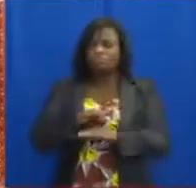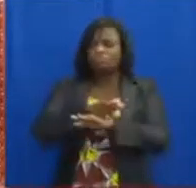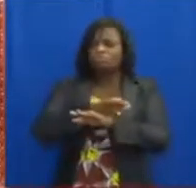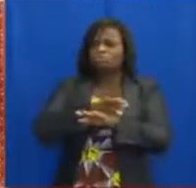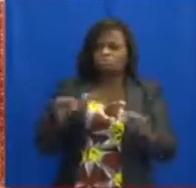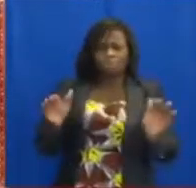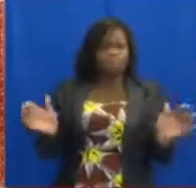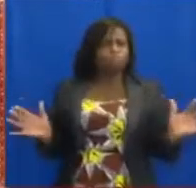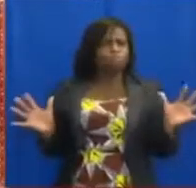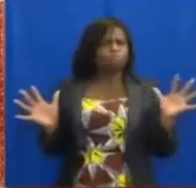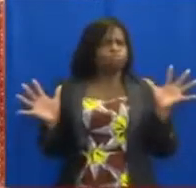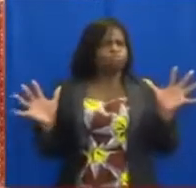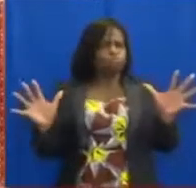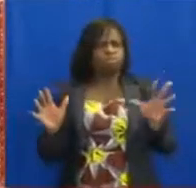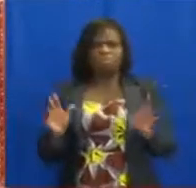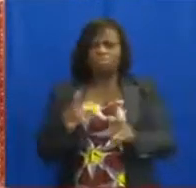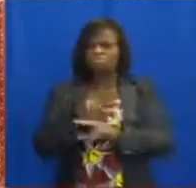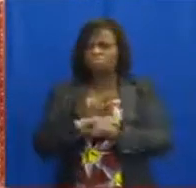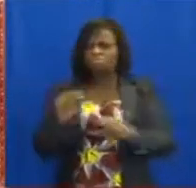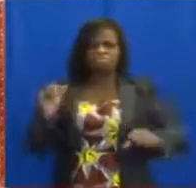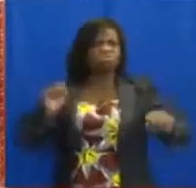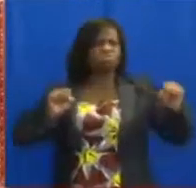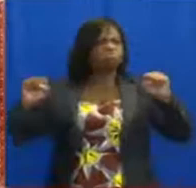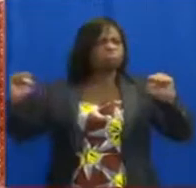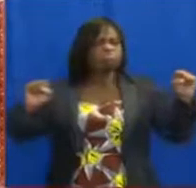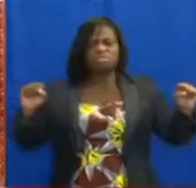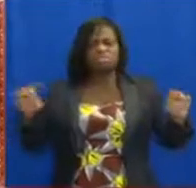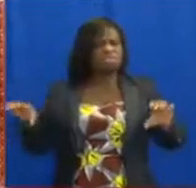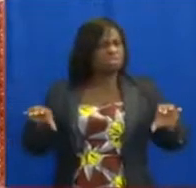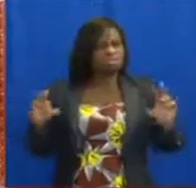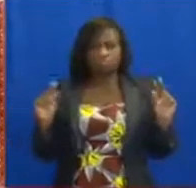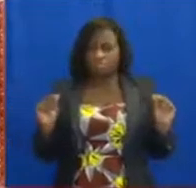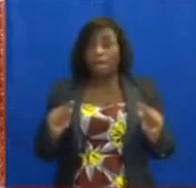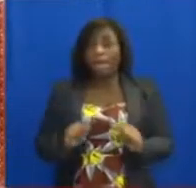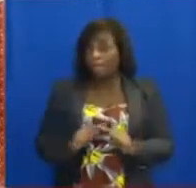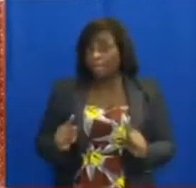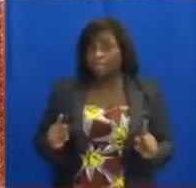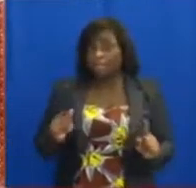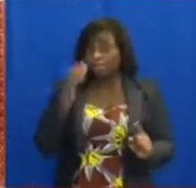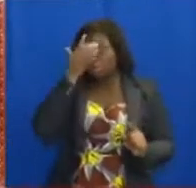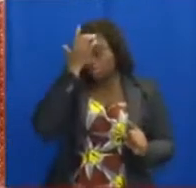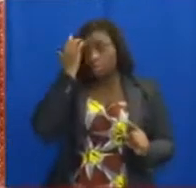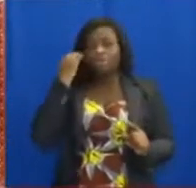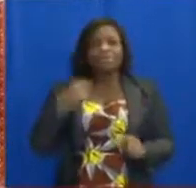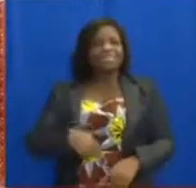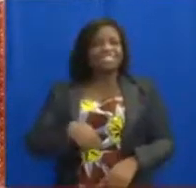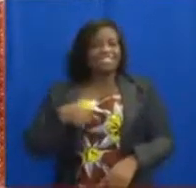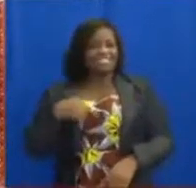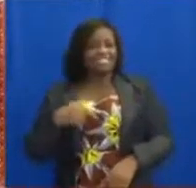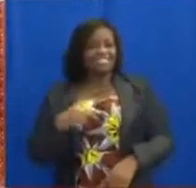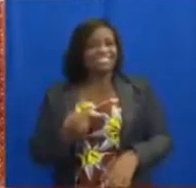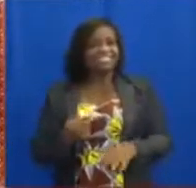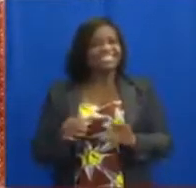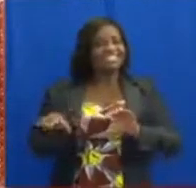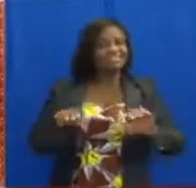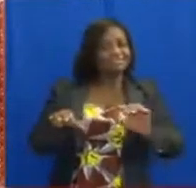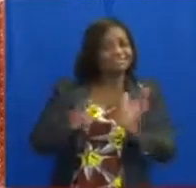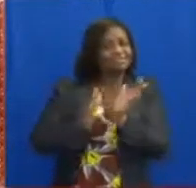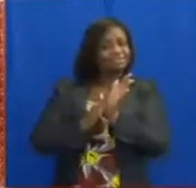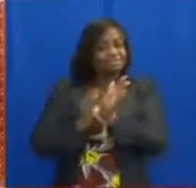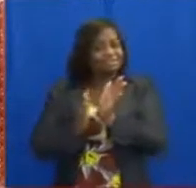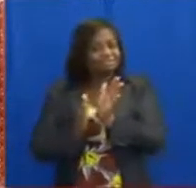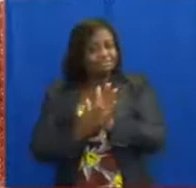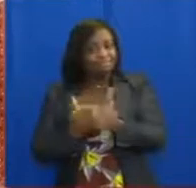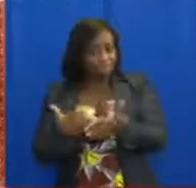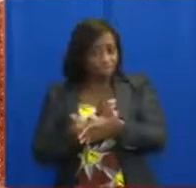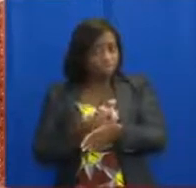no mass gatherings and no sporting activities. However, religious activities for students at